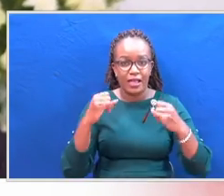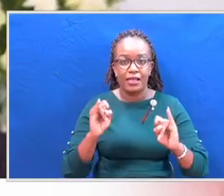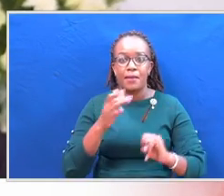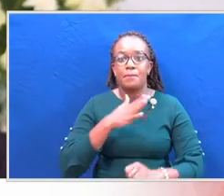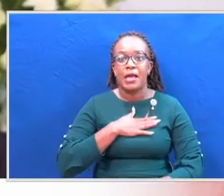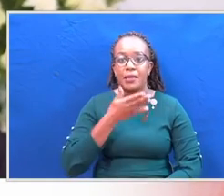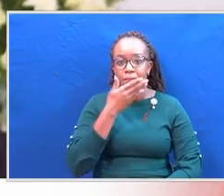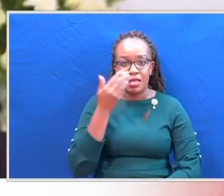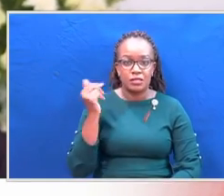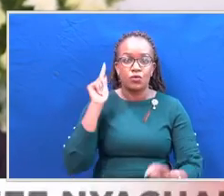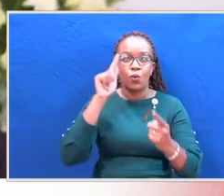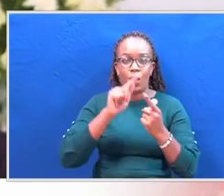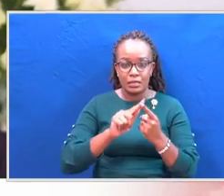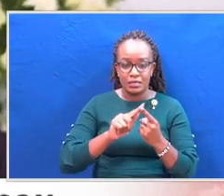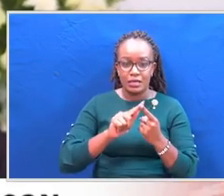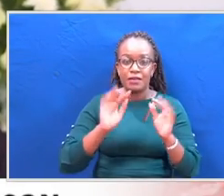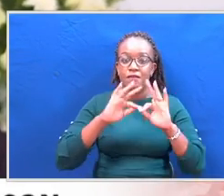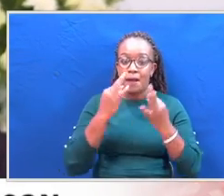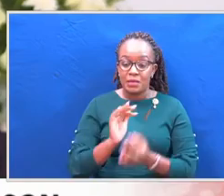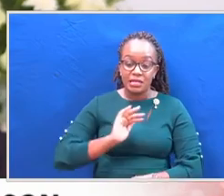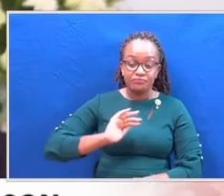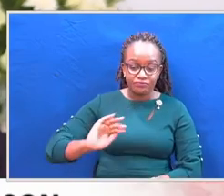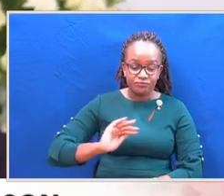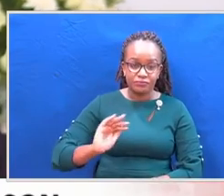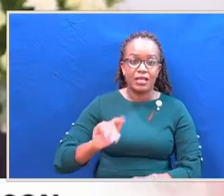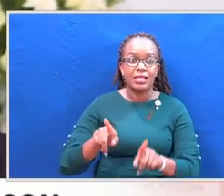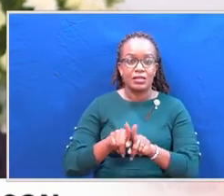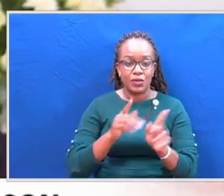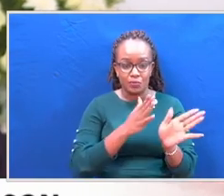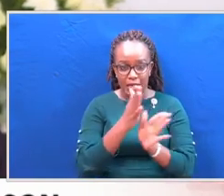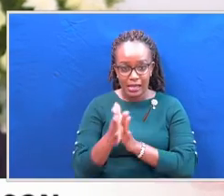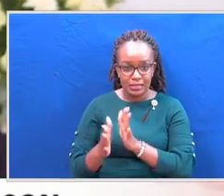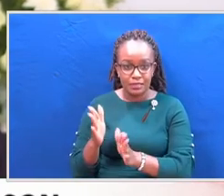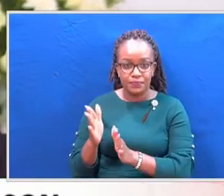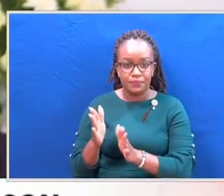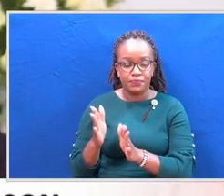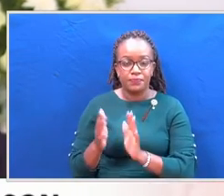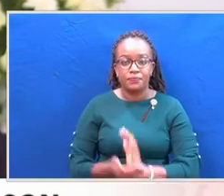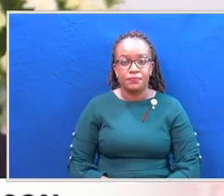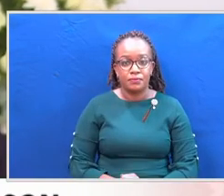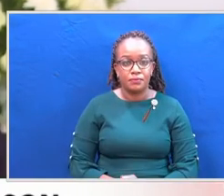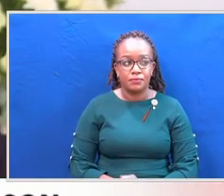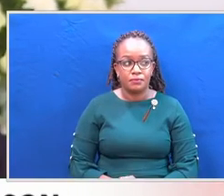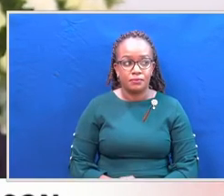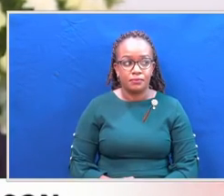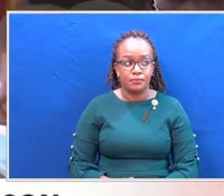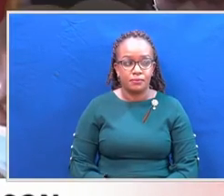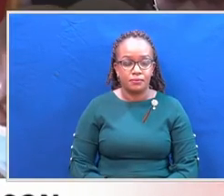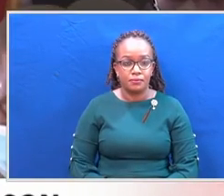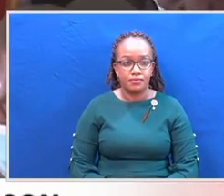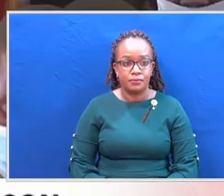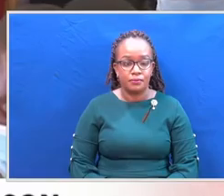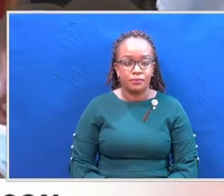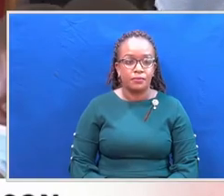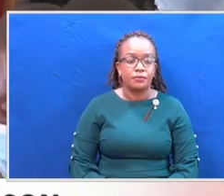your family remaining as you had built it and as you would like it to remain.